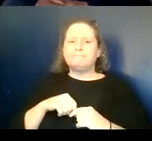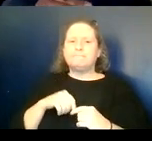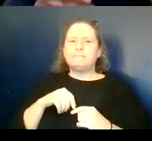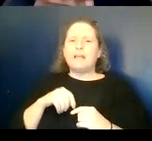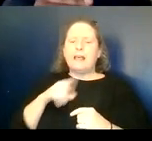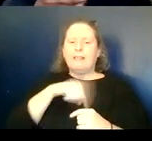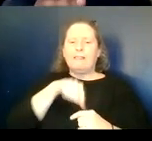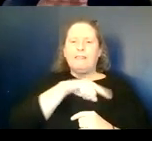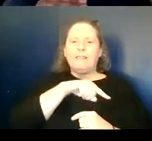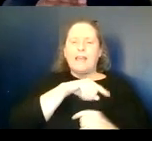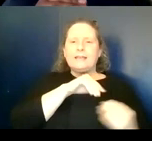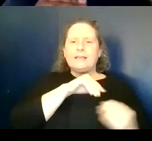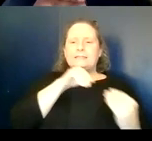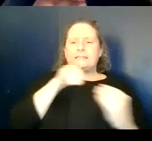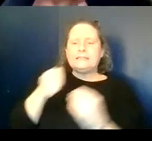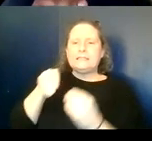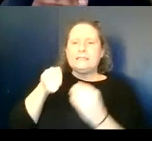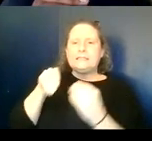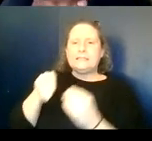teaching the person